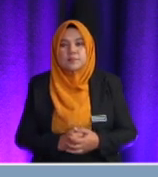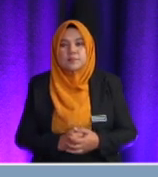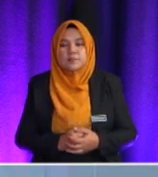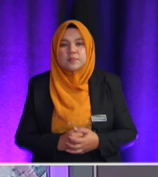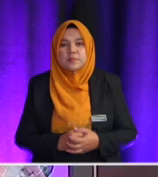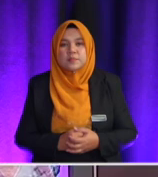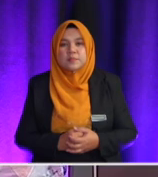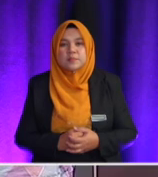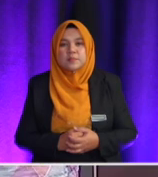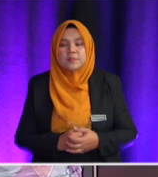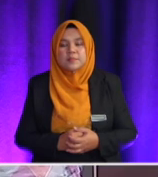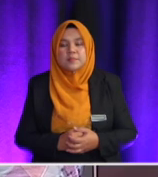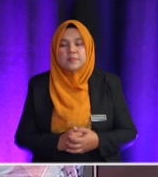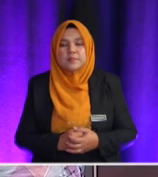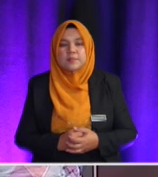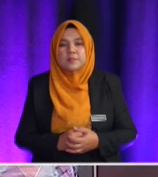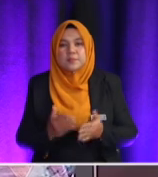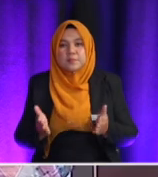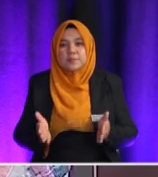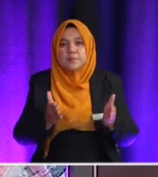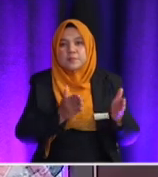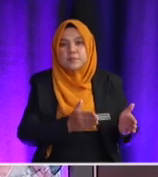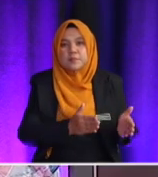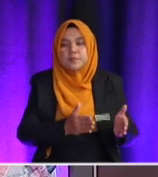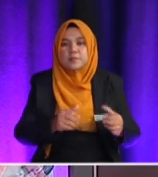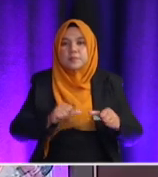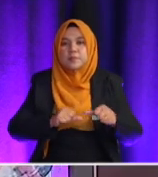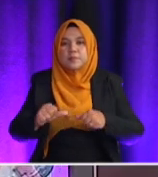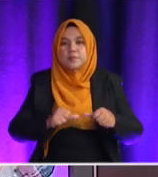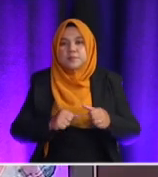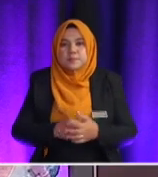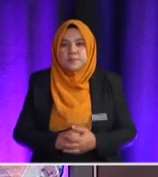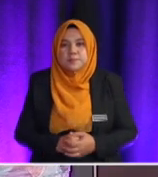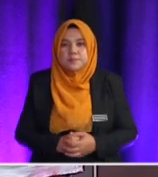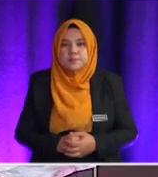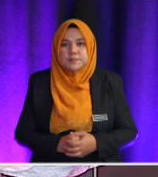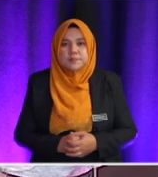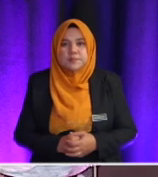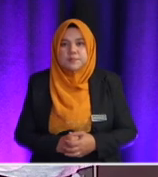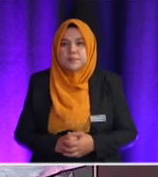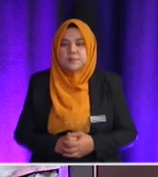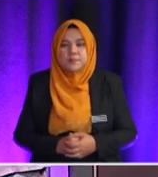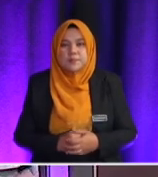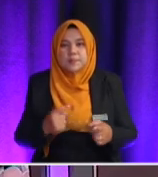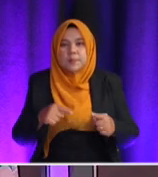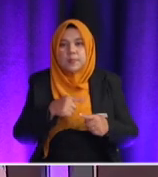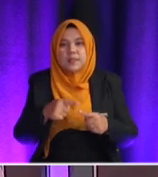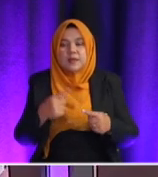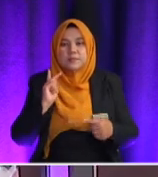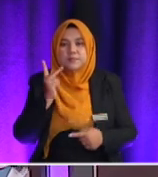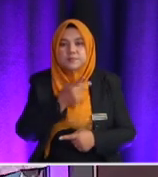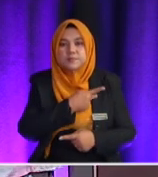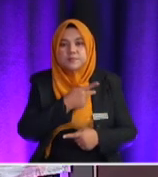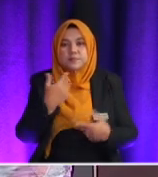there. Mm-hmm. Okay. So we'll move on to the activity. Okay, when we have this kind of question, just